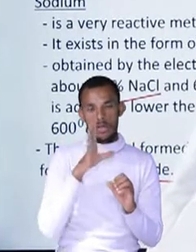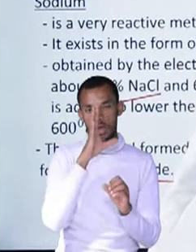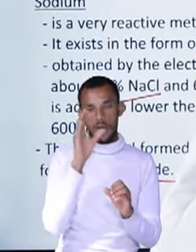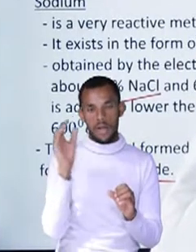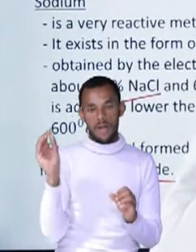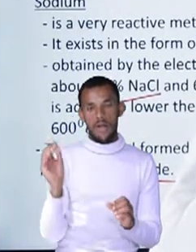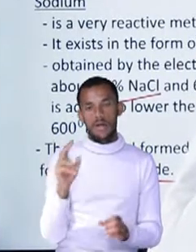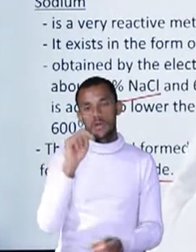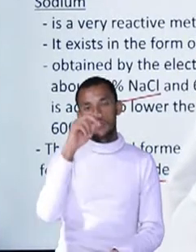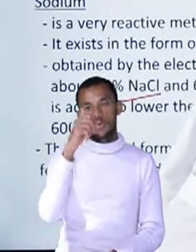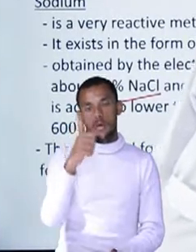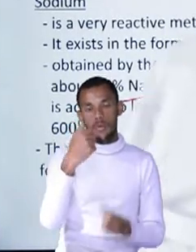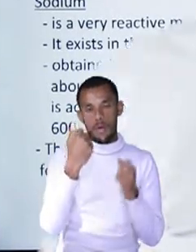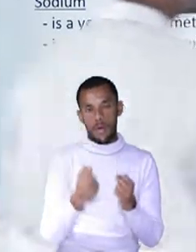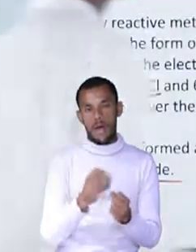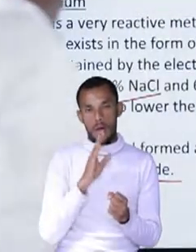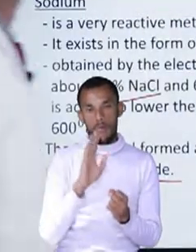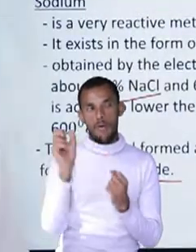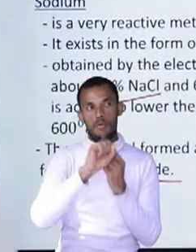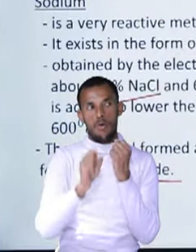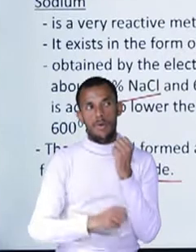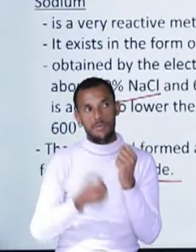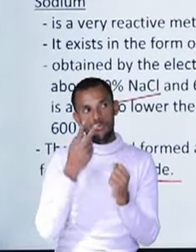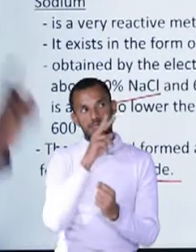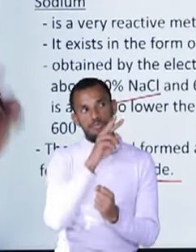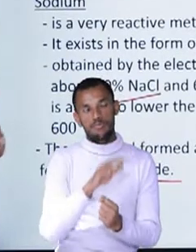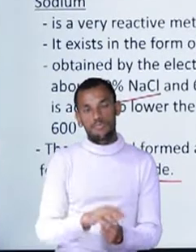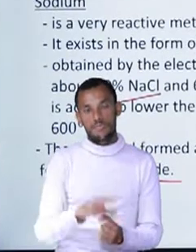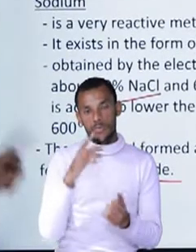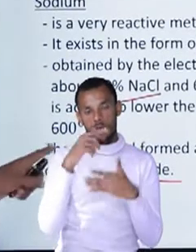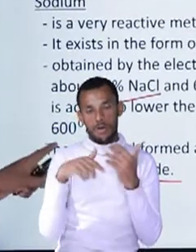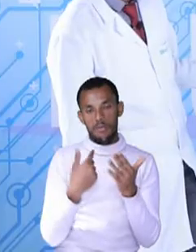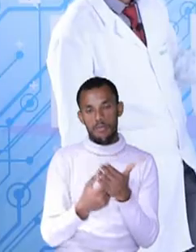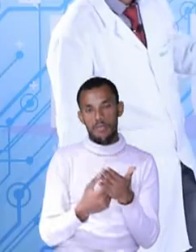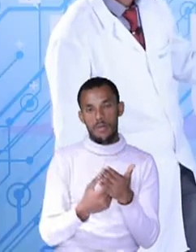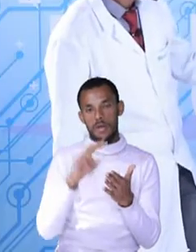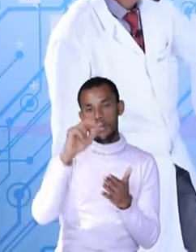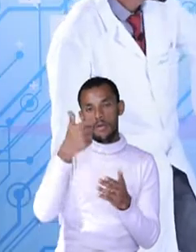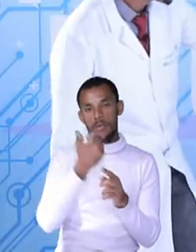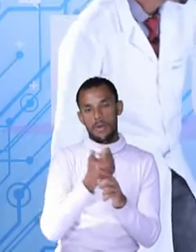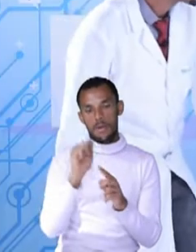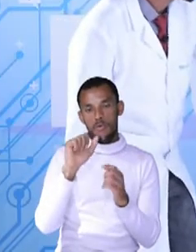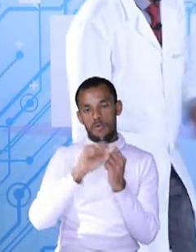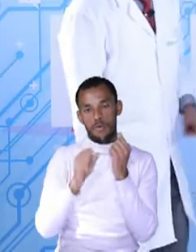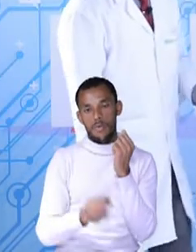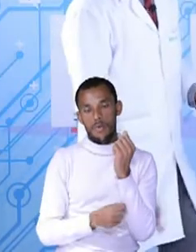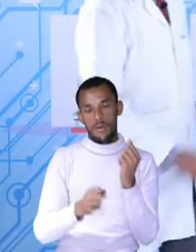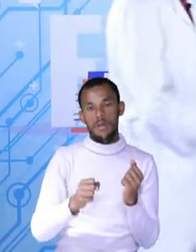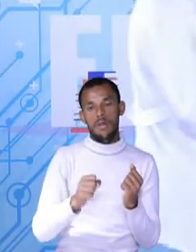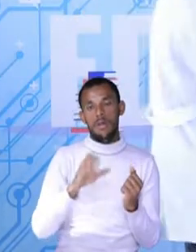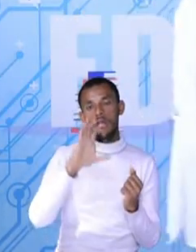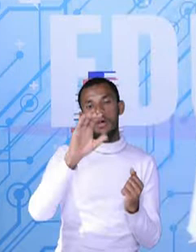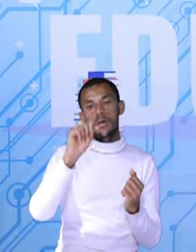and sodium can be formed. Therefore, the sodium metal formed at the